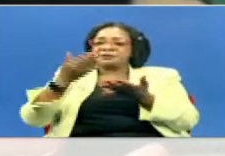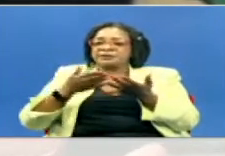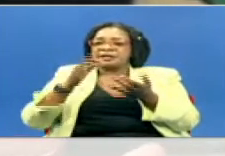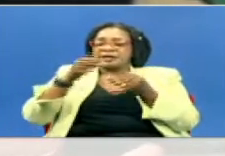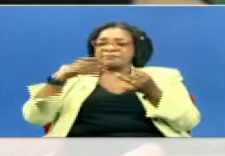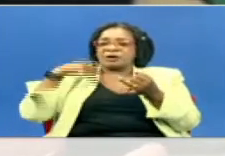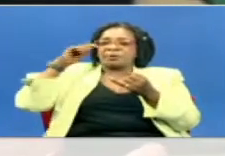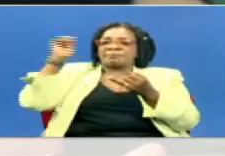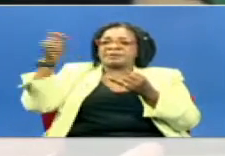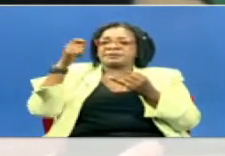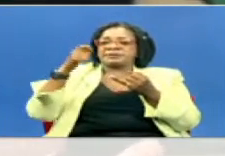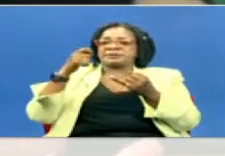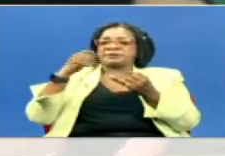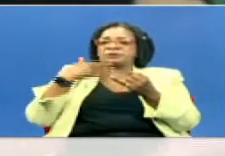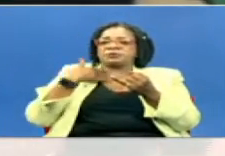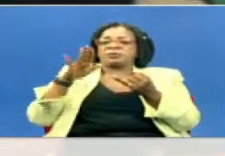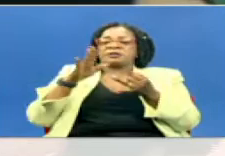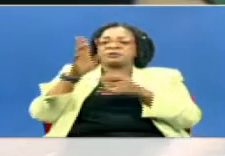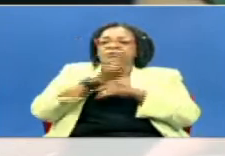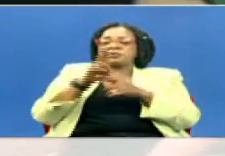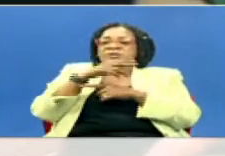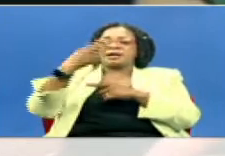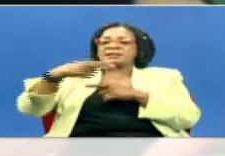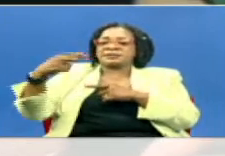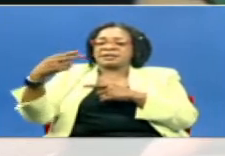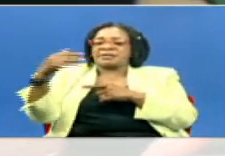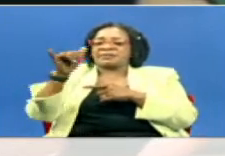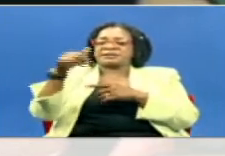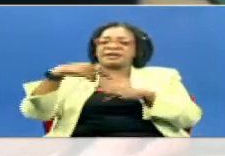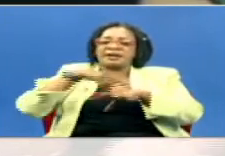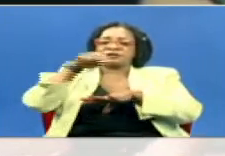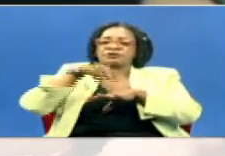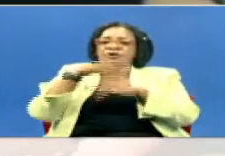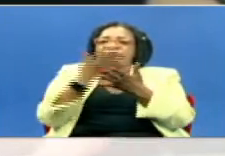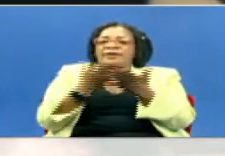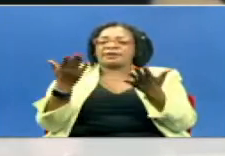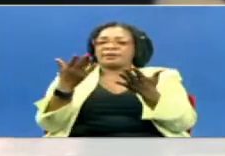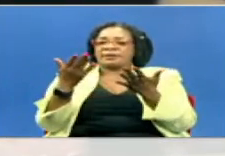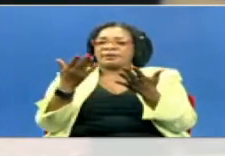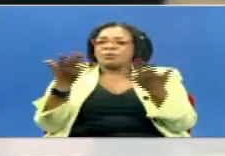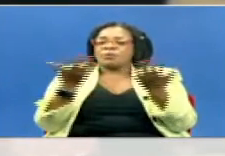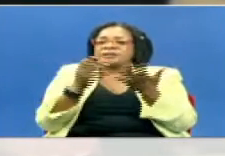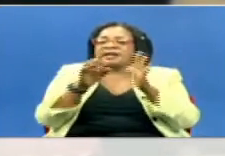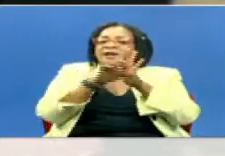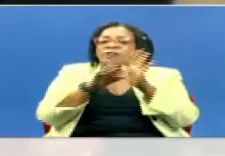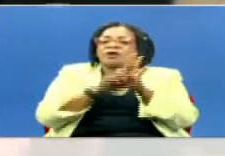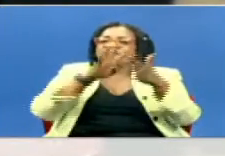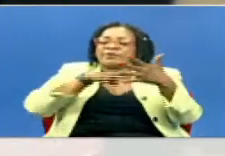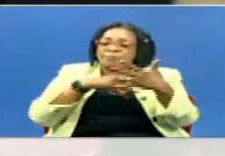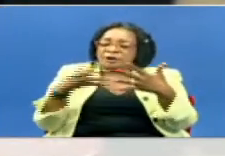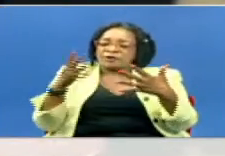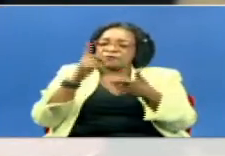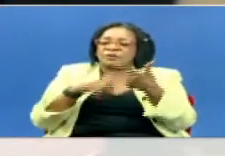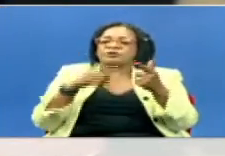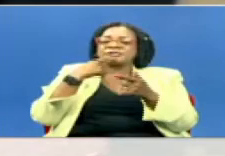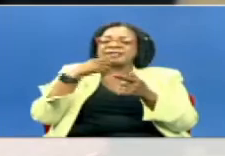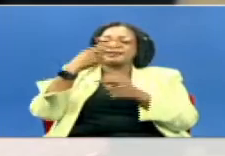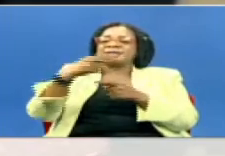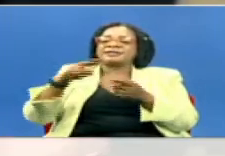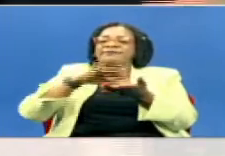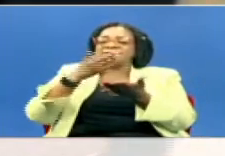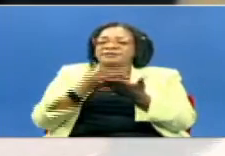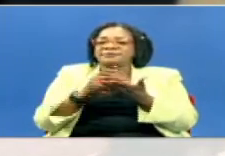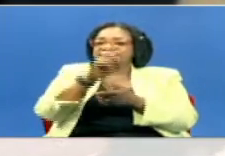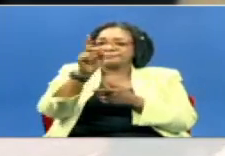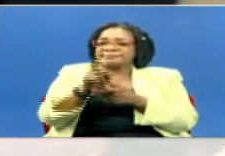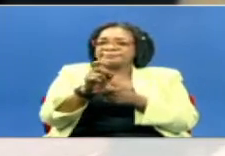president, I wouldn't want to use hustler because it's a national thing. So you say, where is the legal framework of what you're calling the hustler fund? This